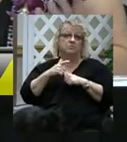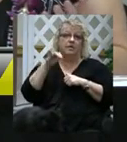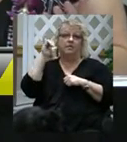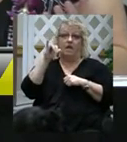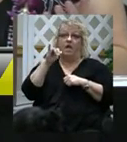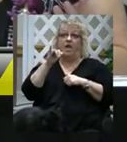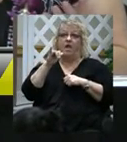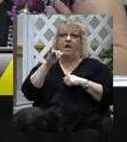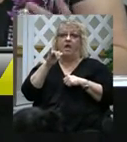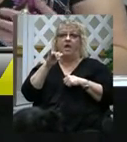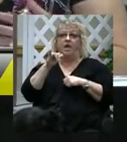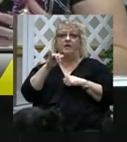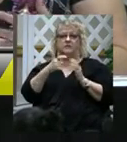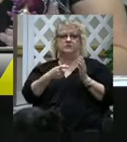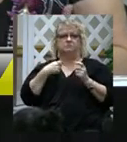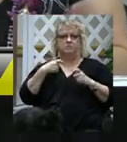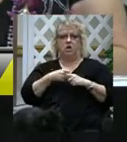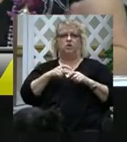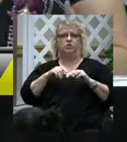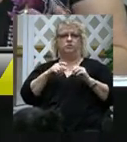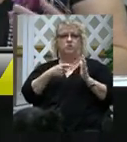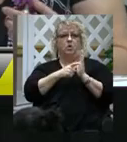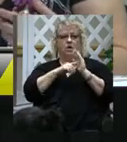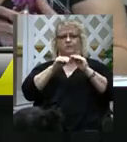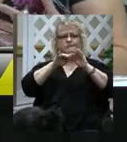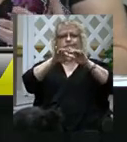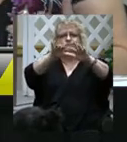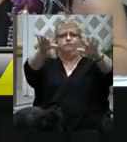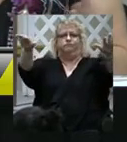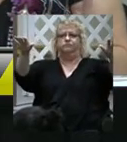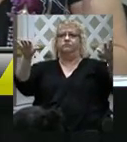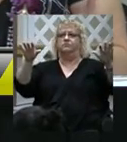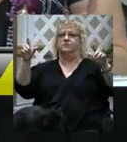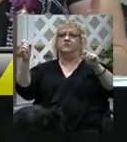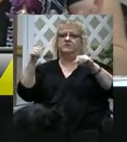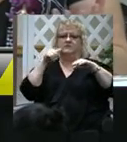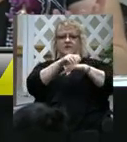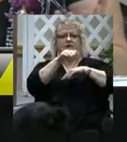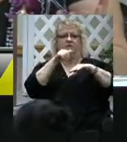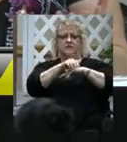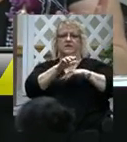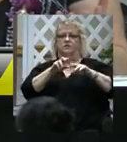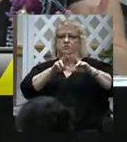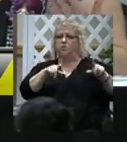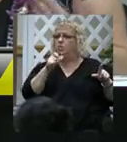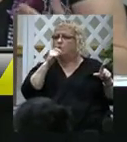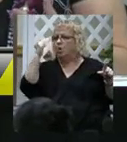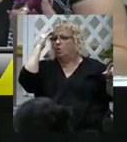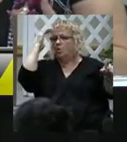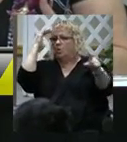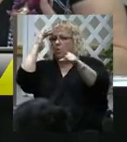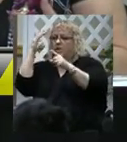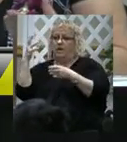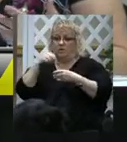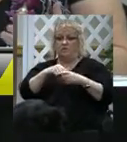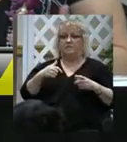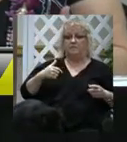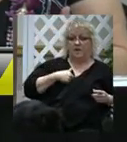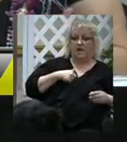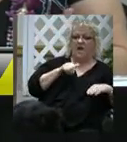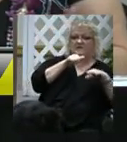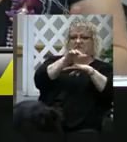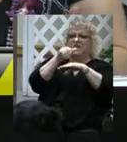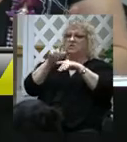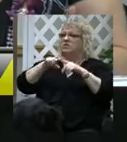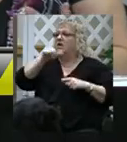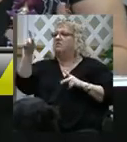quickly spread. You know, it's kind of a word of mouth. Everybody starts sending it to everybody they might know, including me. I even send it